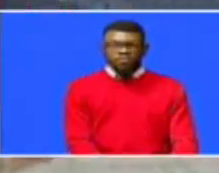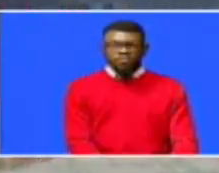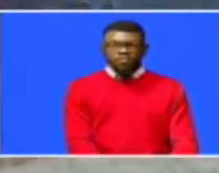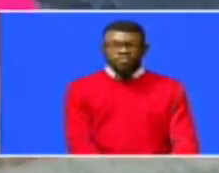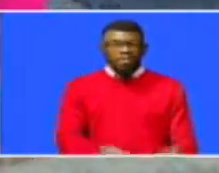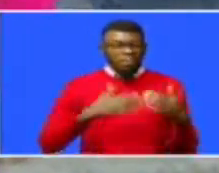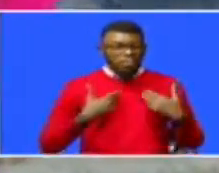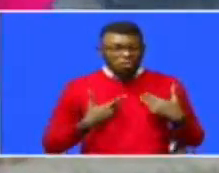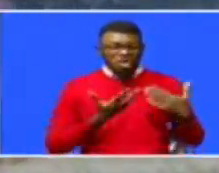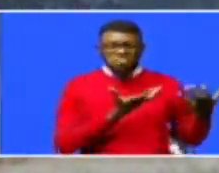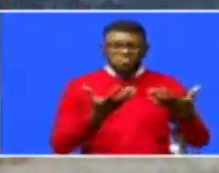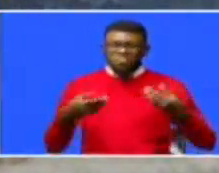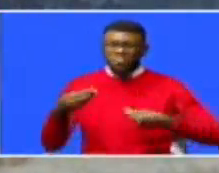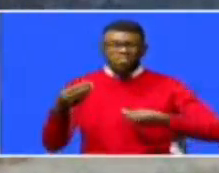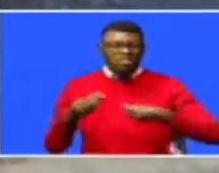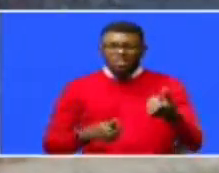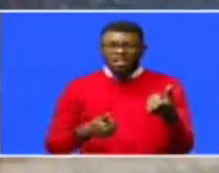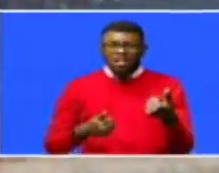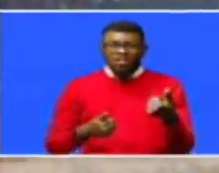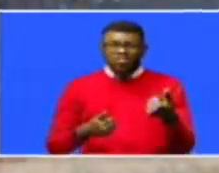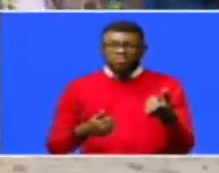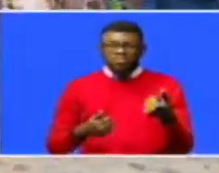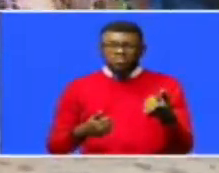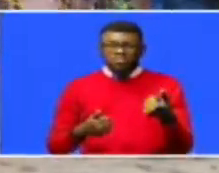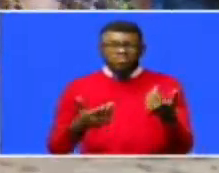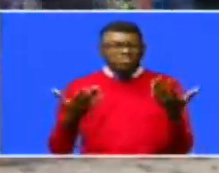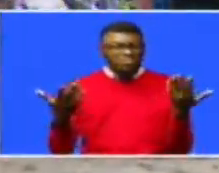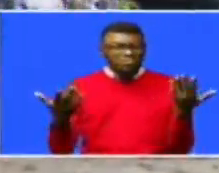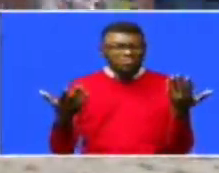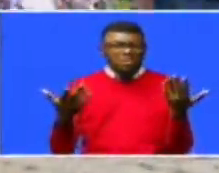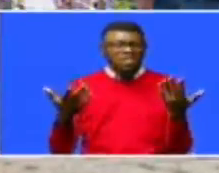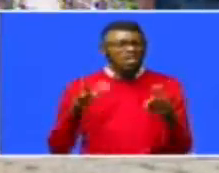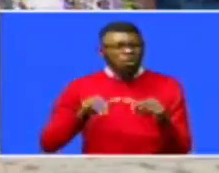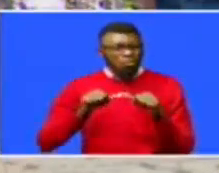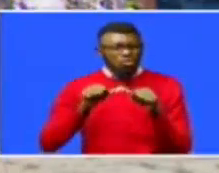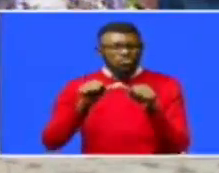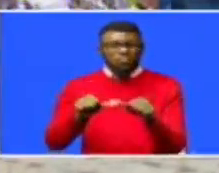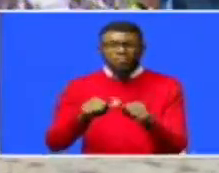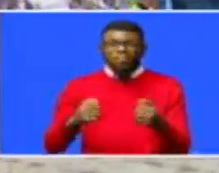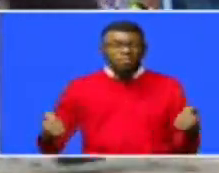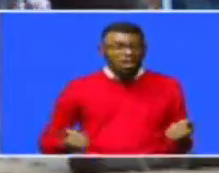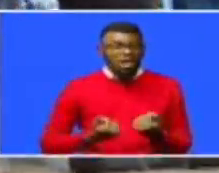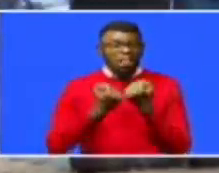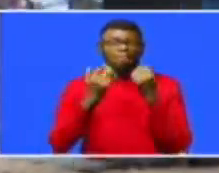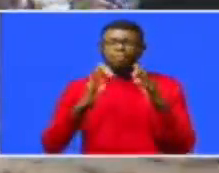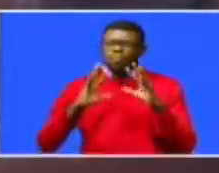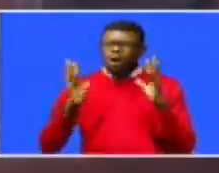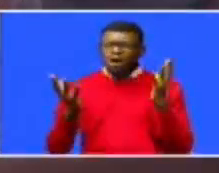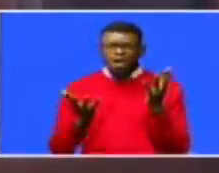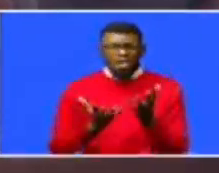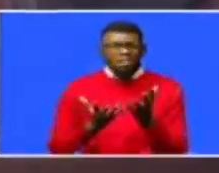Human trafficking seemingly moving away from the dark alleys in the far corners of the earth. It now happens around the world every